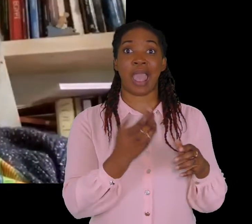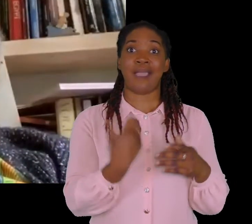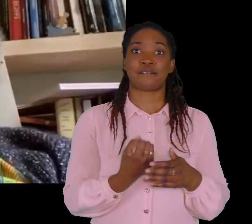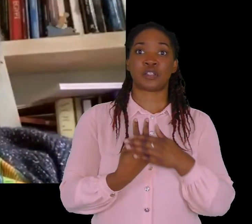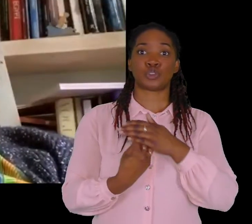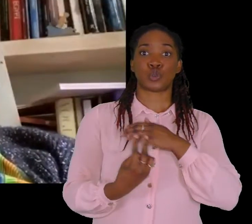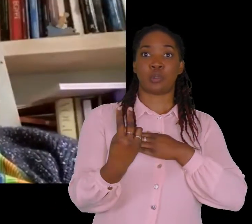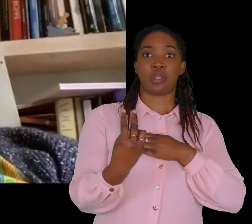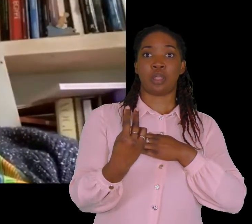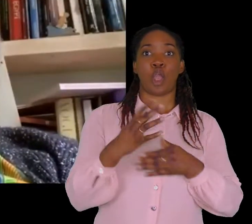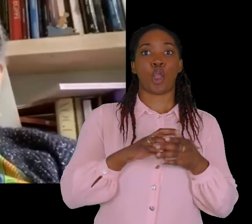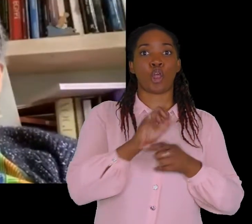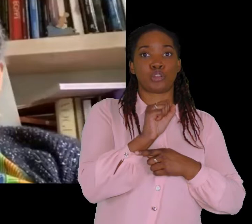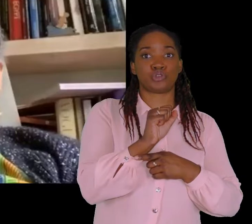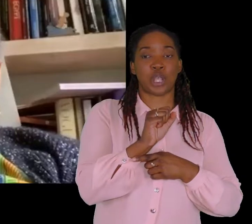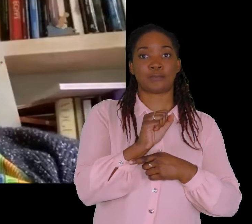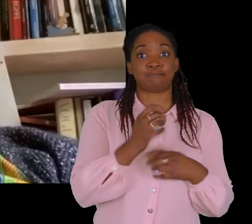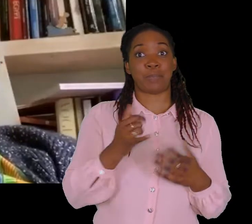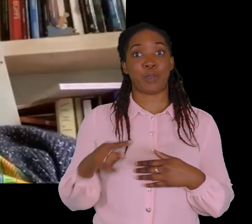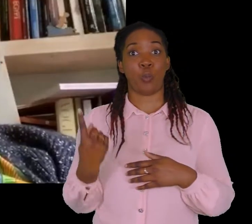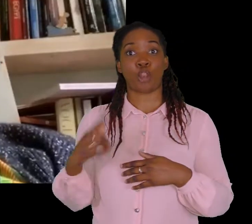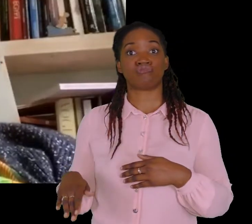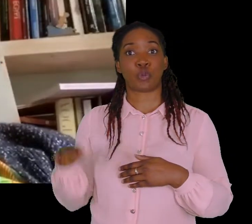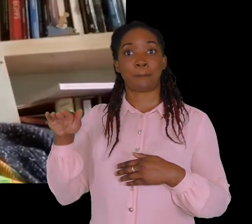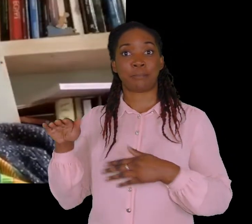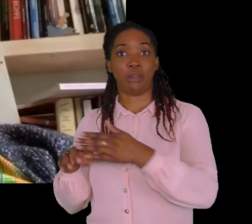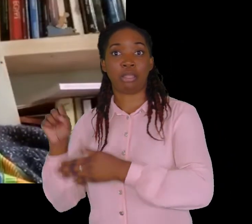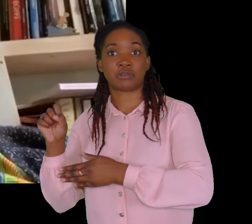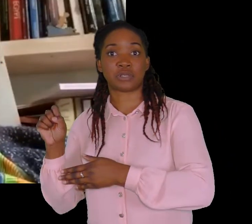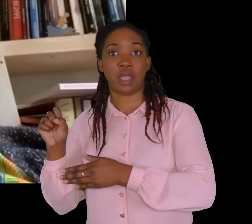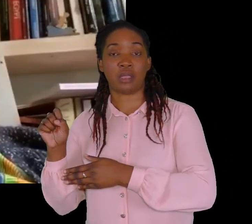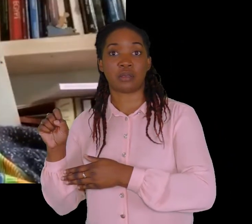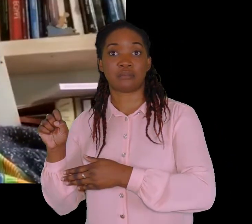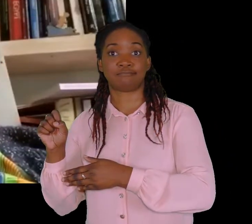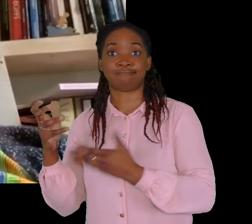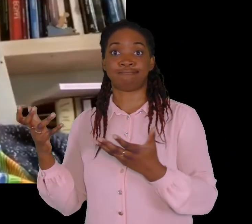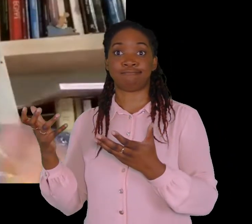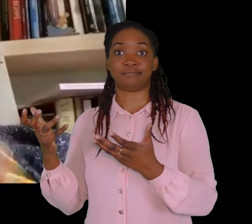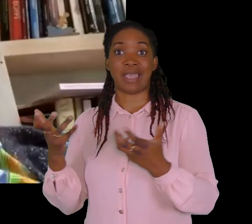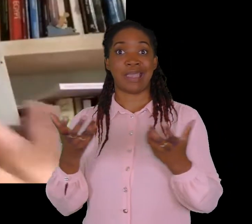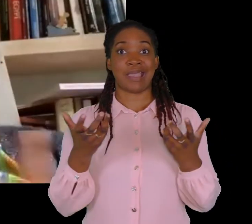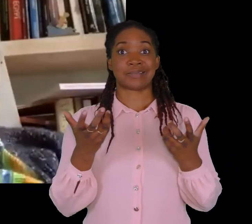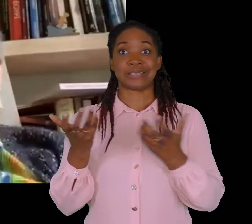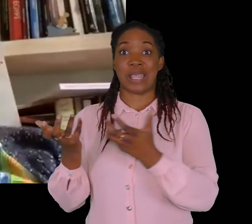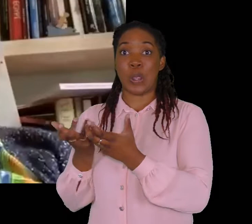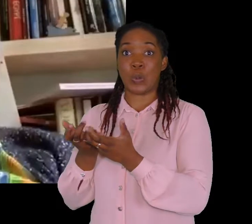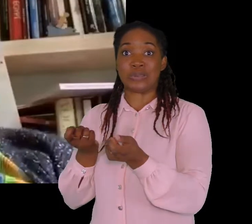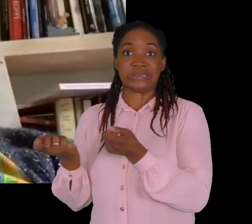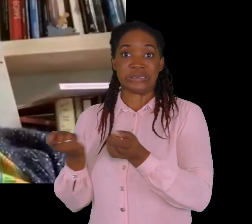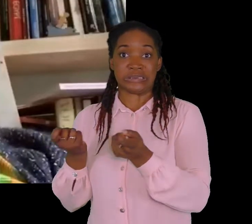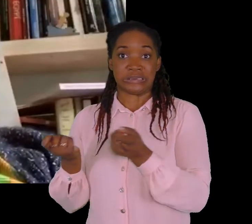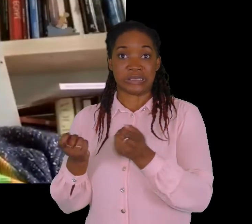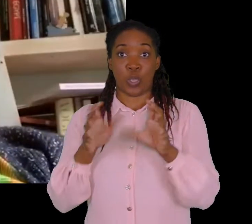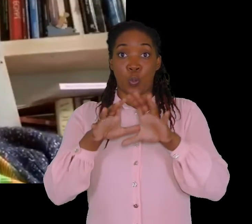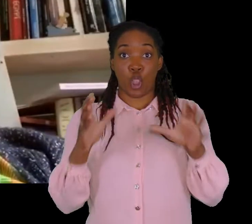grew up in and how you negotiated the world you were living in. So you always had